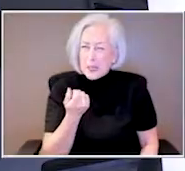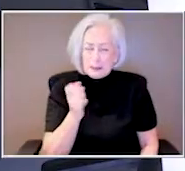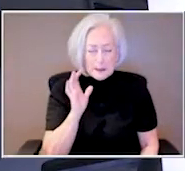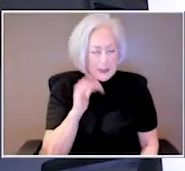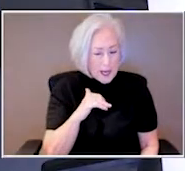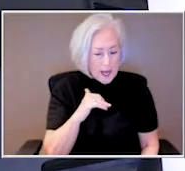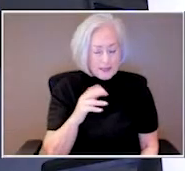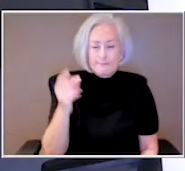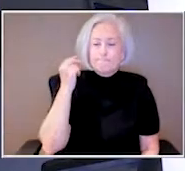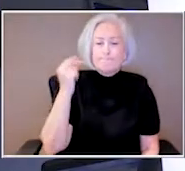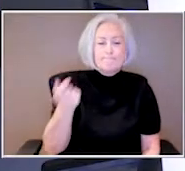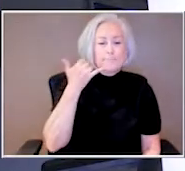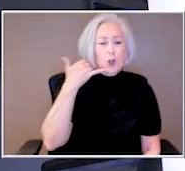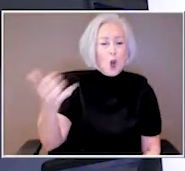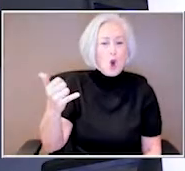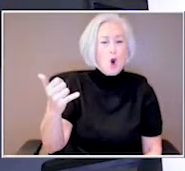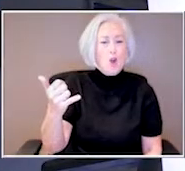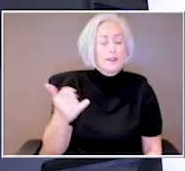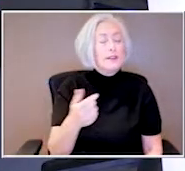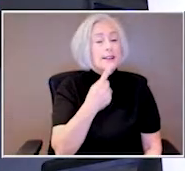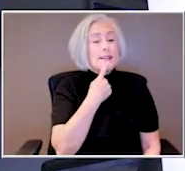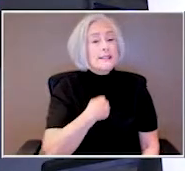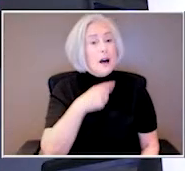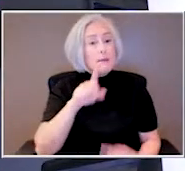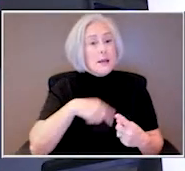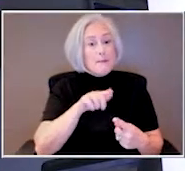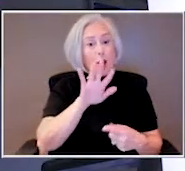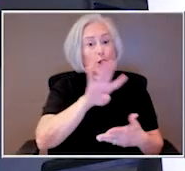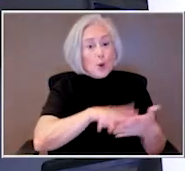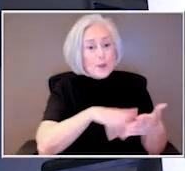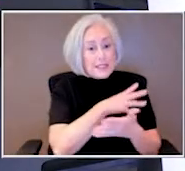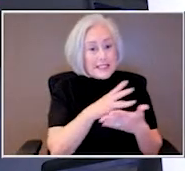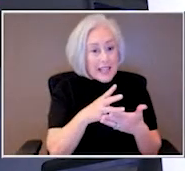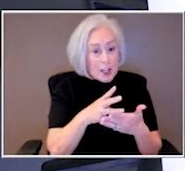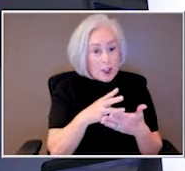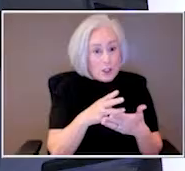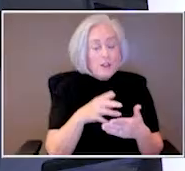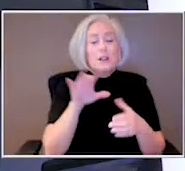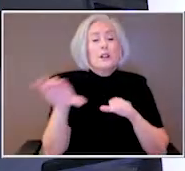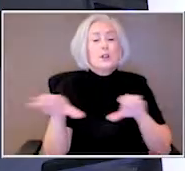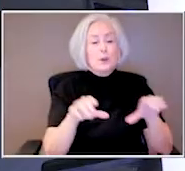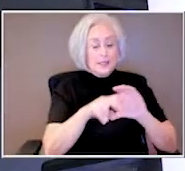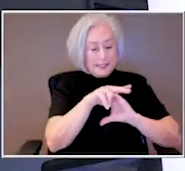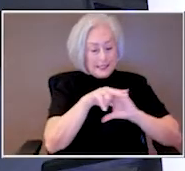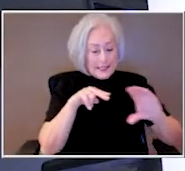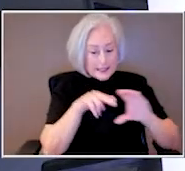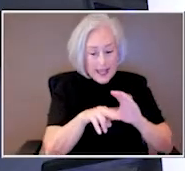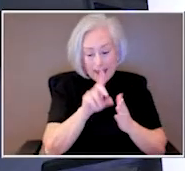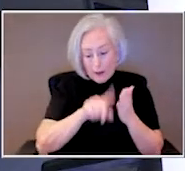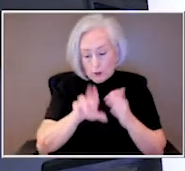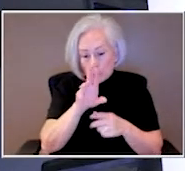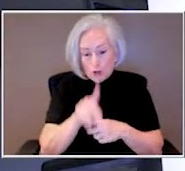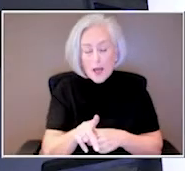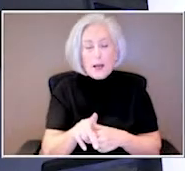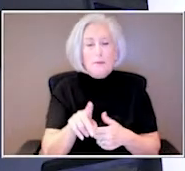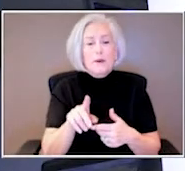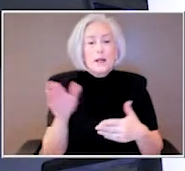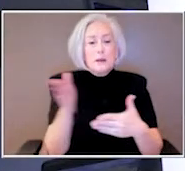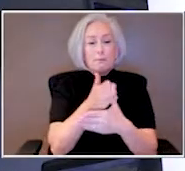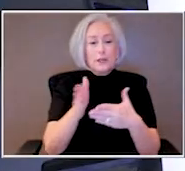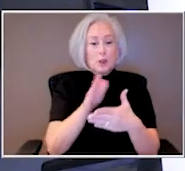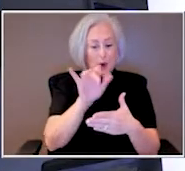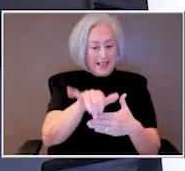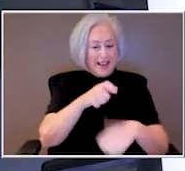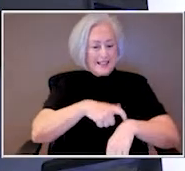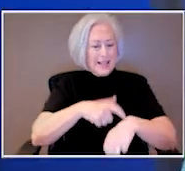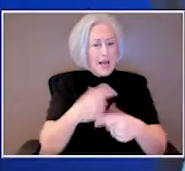so tell us about this schedule you do, because you need the scans and the checkups, and what do you do between the checkups? That's when you live life. I love